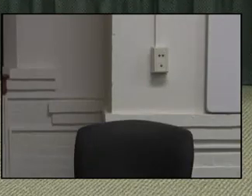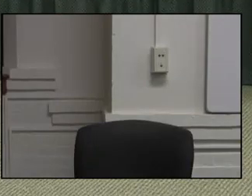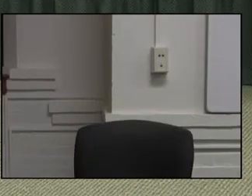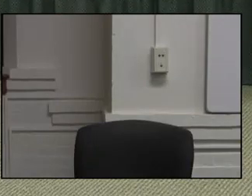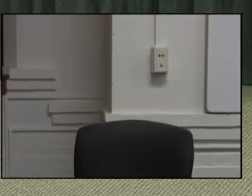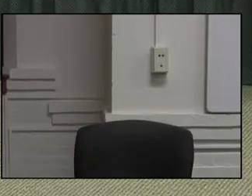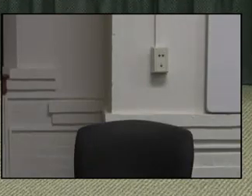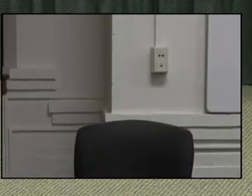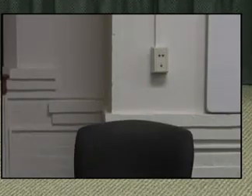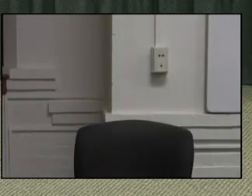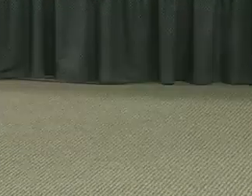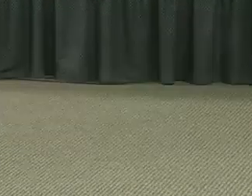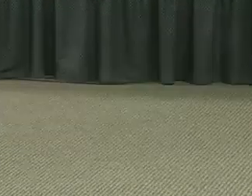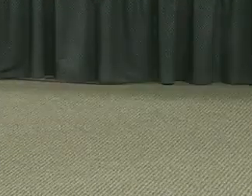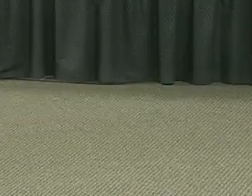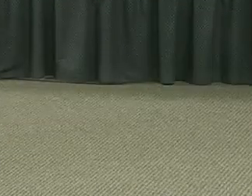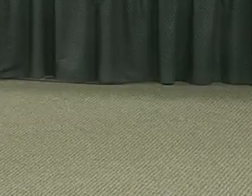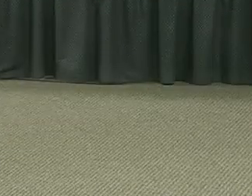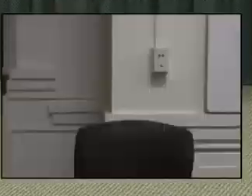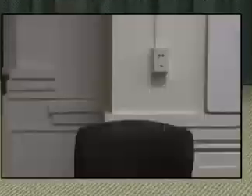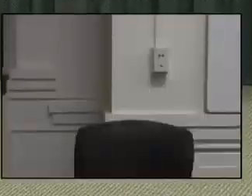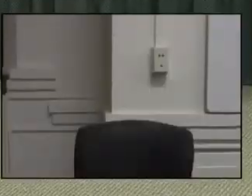All right. It was a long agenda, but